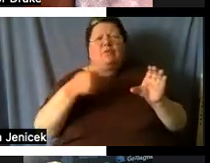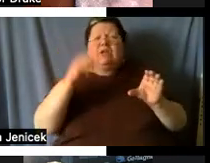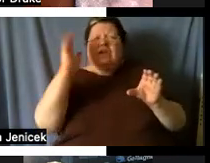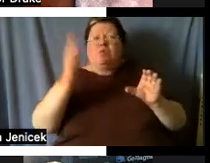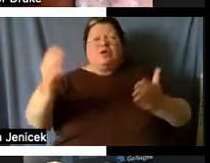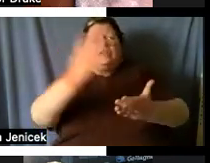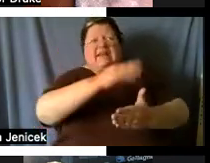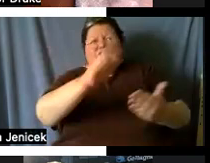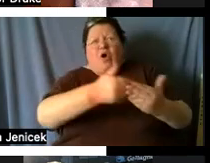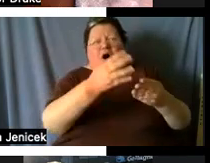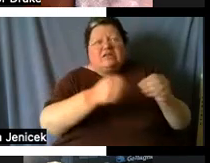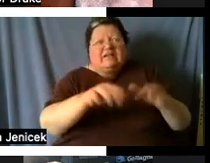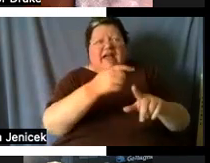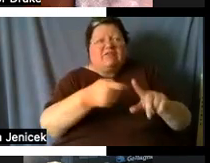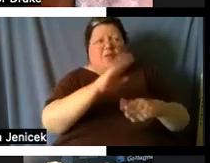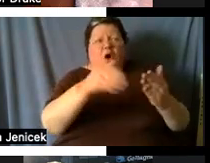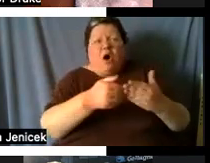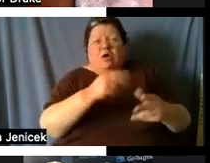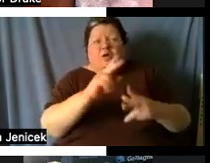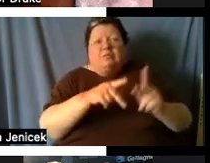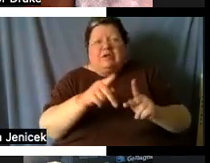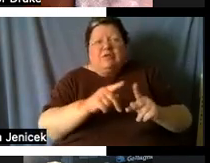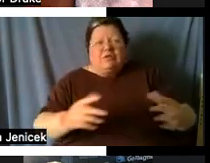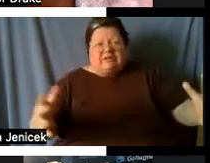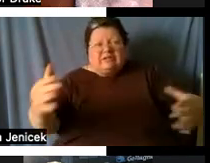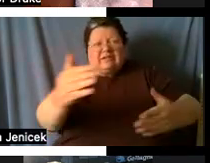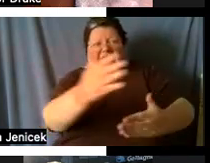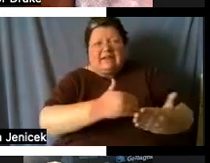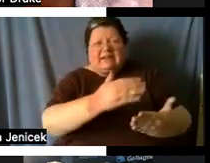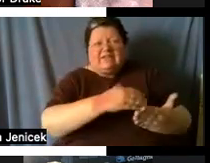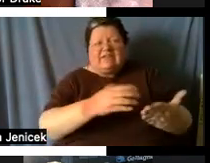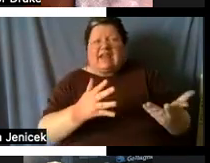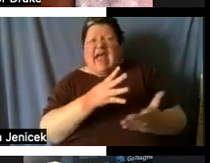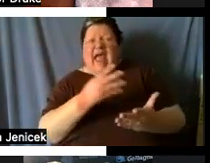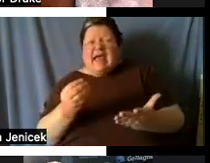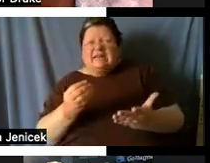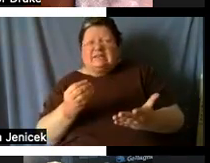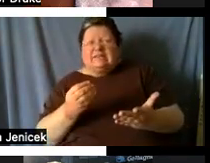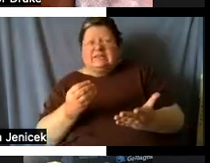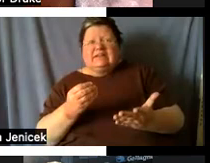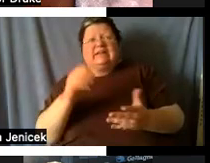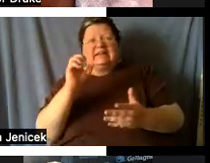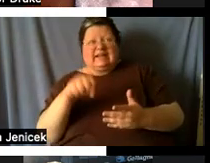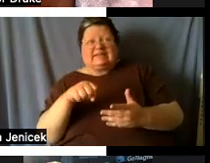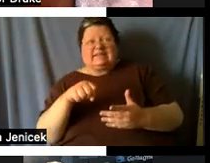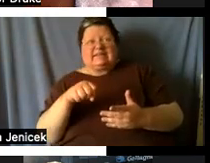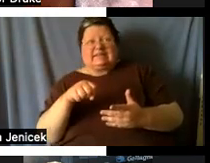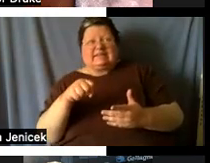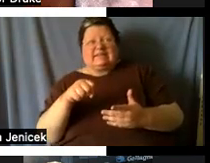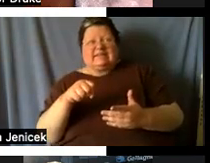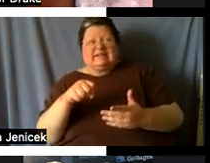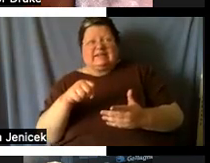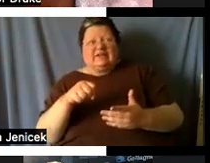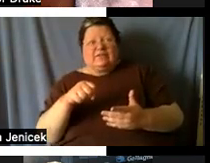the land from everybody. We're going to collect it. It's collectivization. And yes, we're going to take your land and put